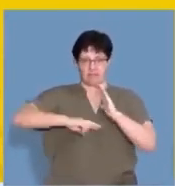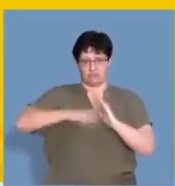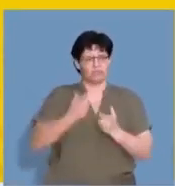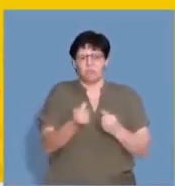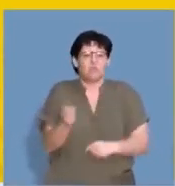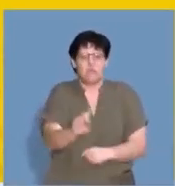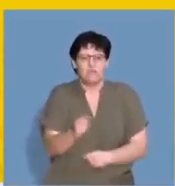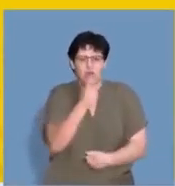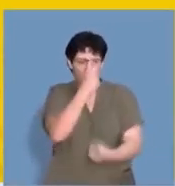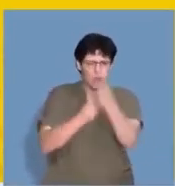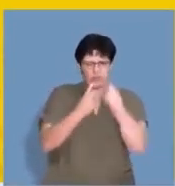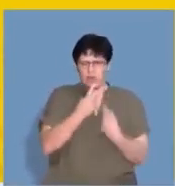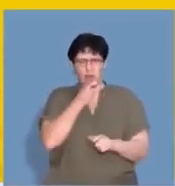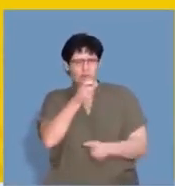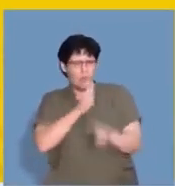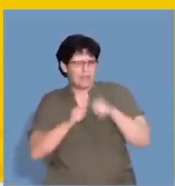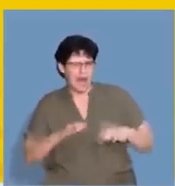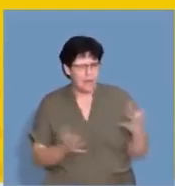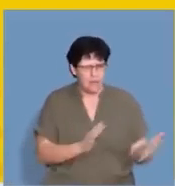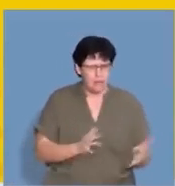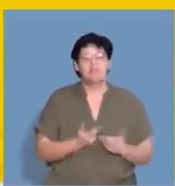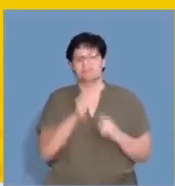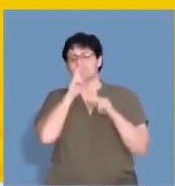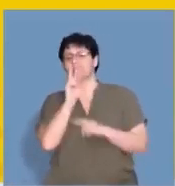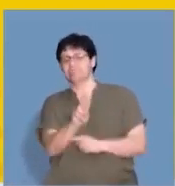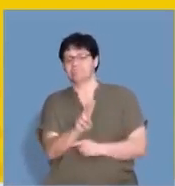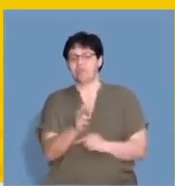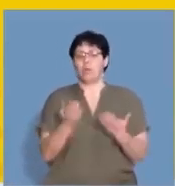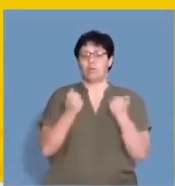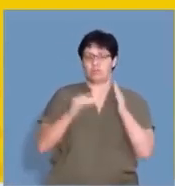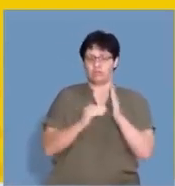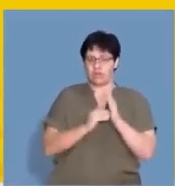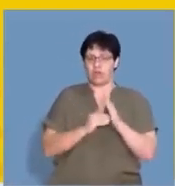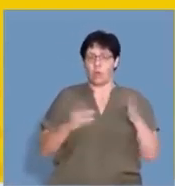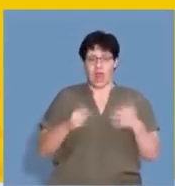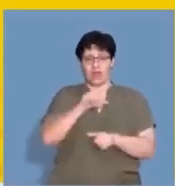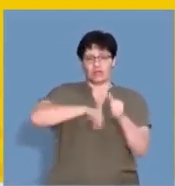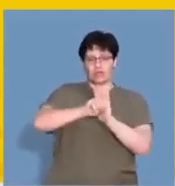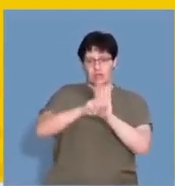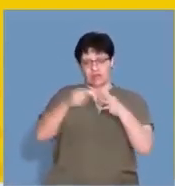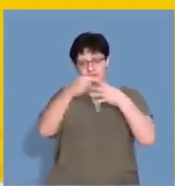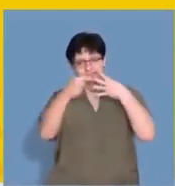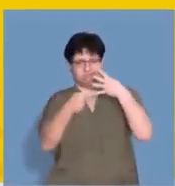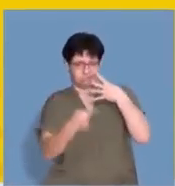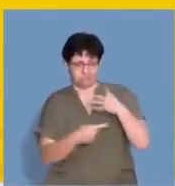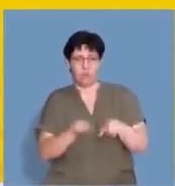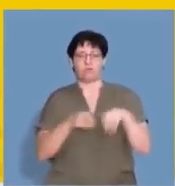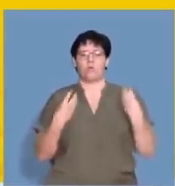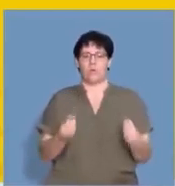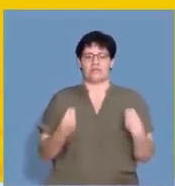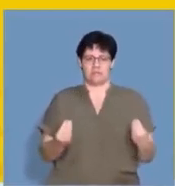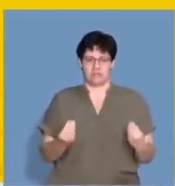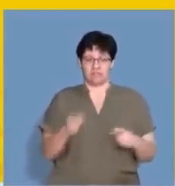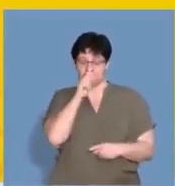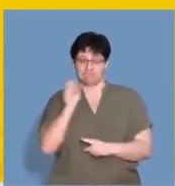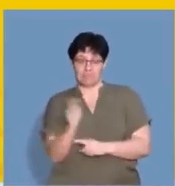need to do to get your questions and comments through to us is search for Was a Matrix on all of our social media platforms, as well as hit us